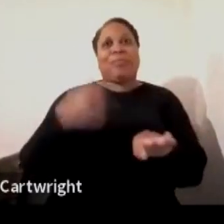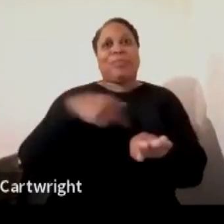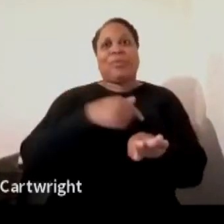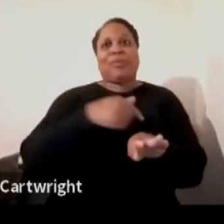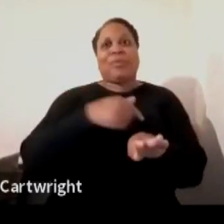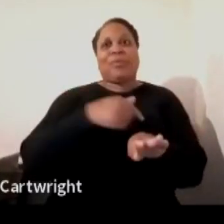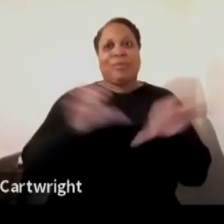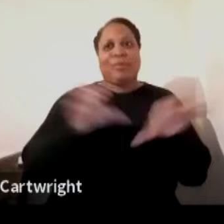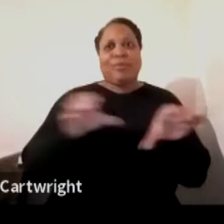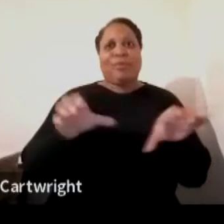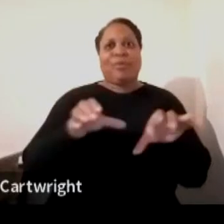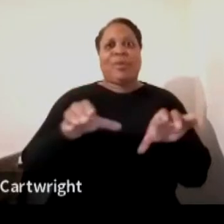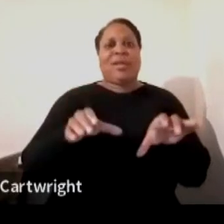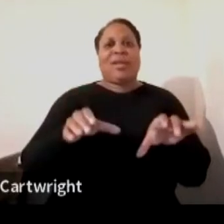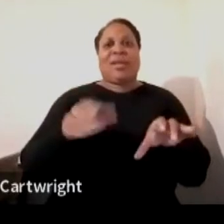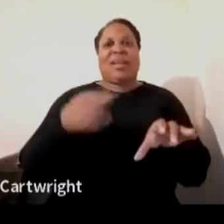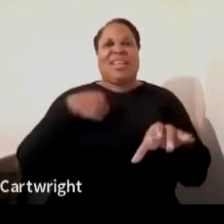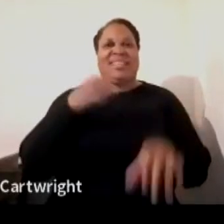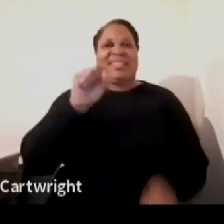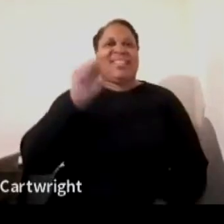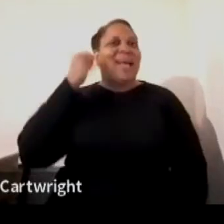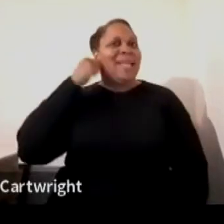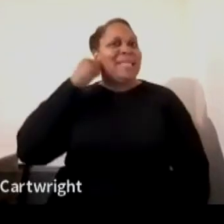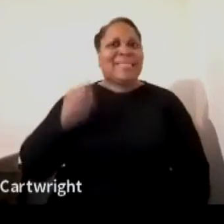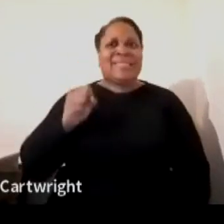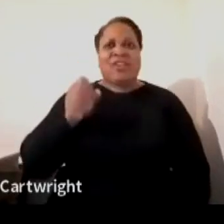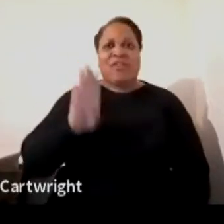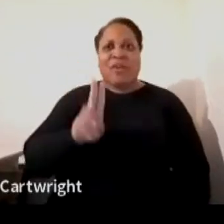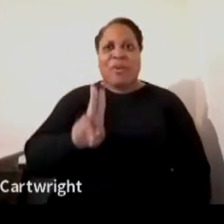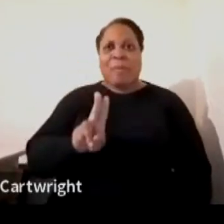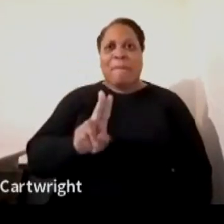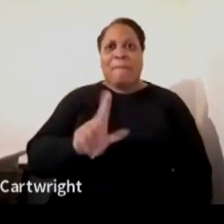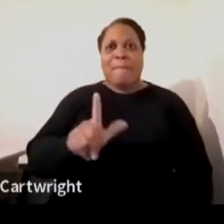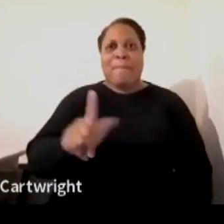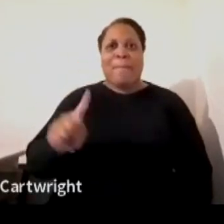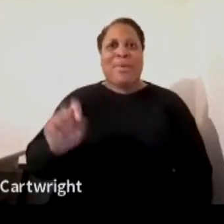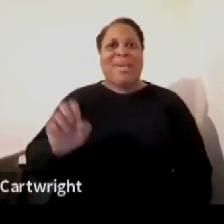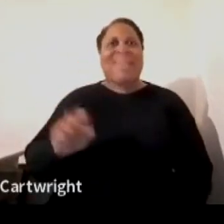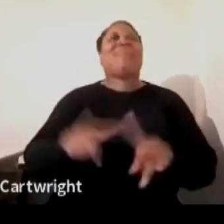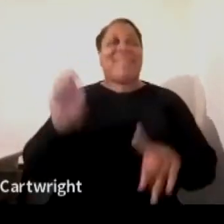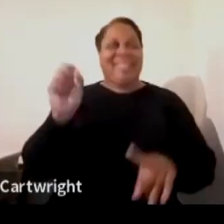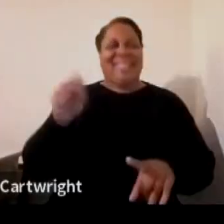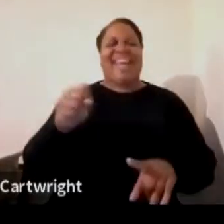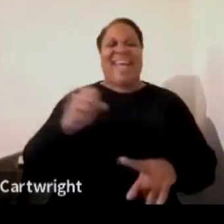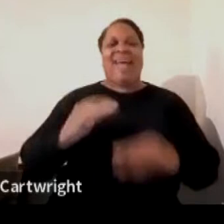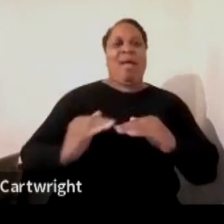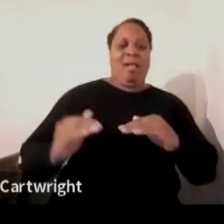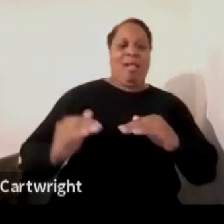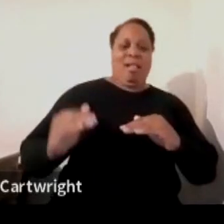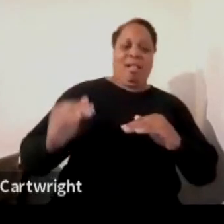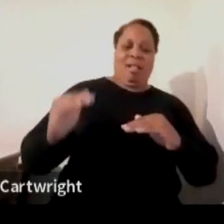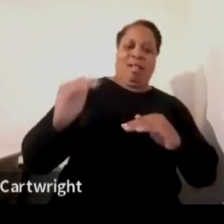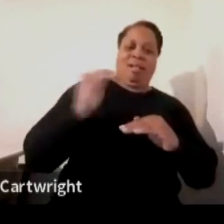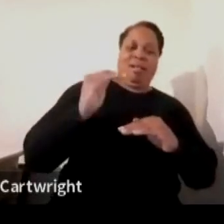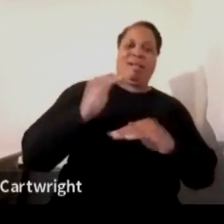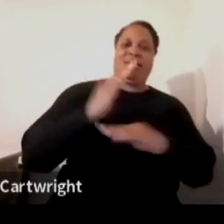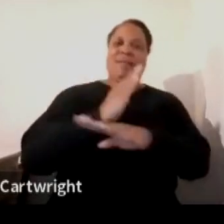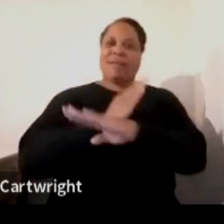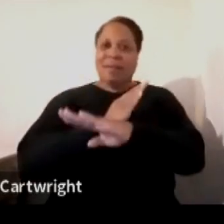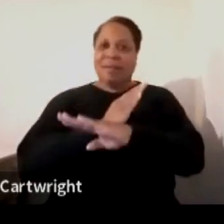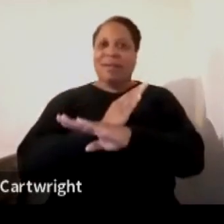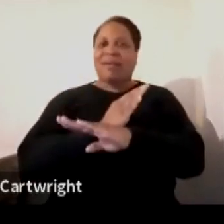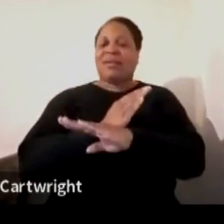it's not a silver bullet, but it provides us with that extra level of protection. So